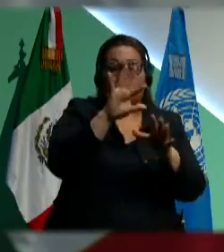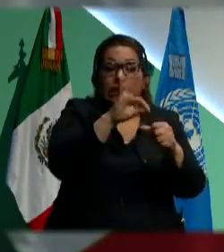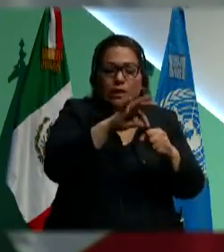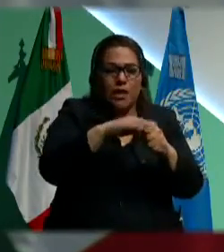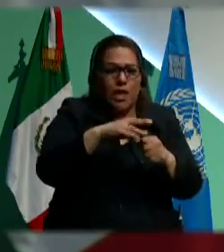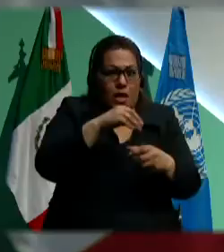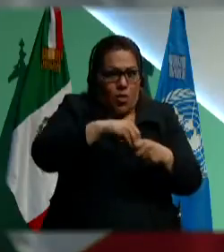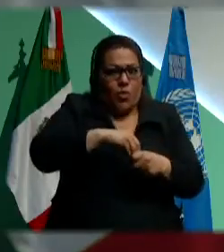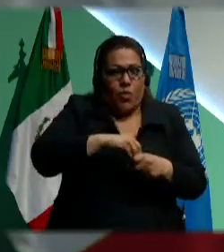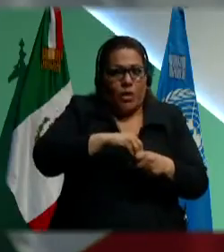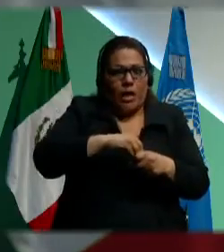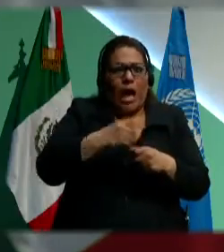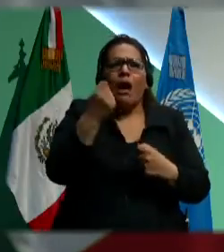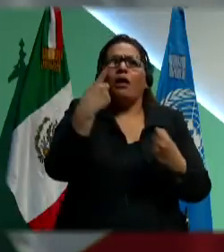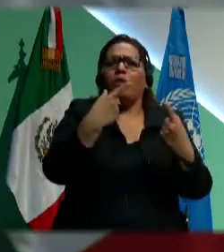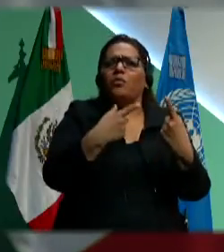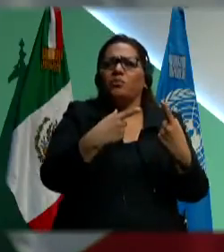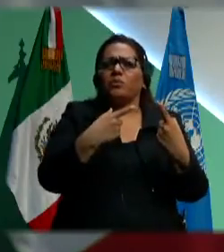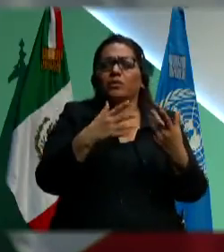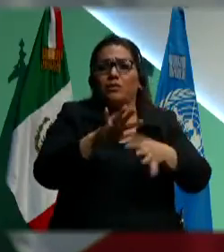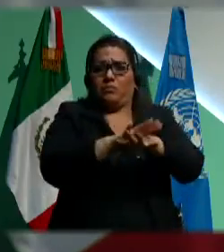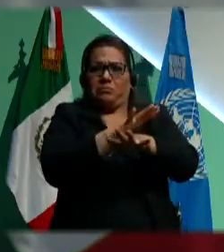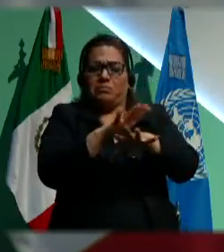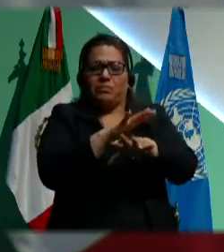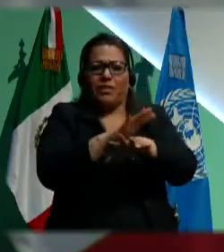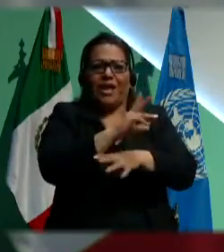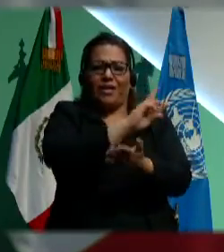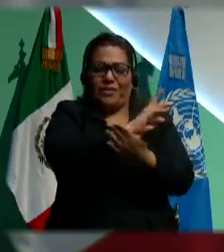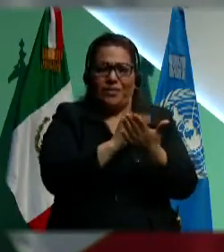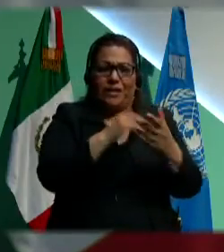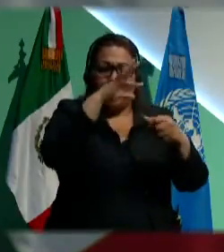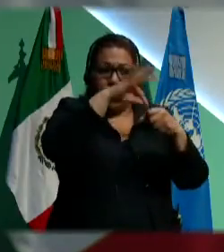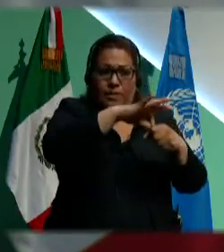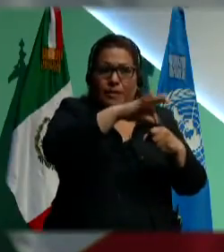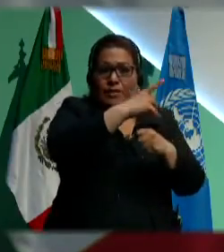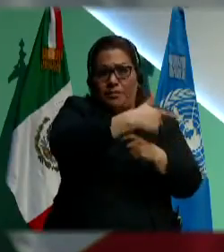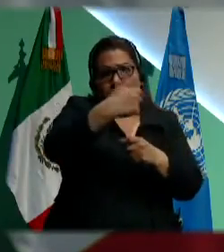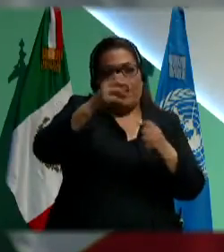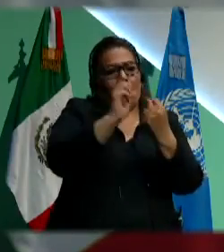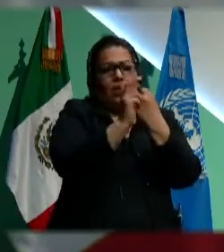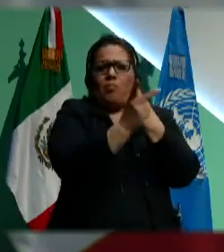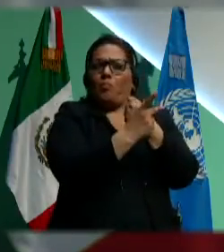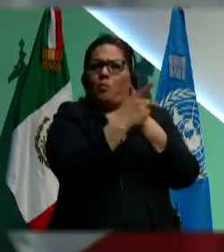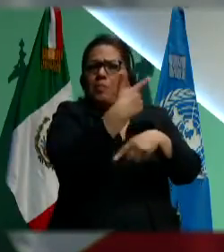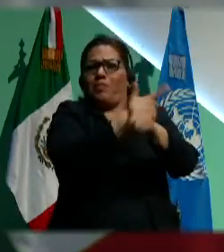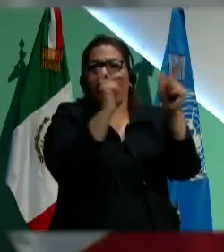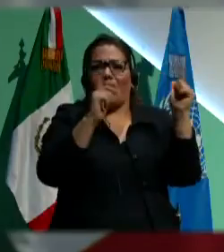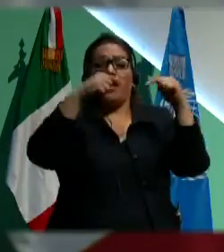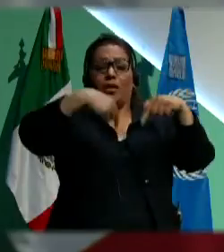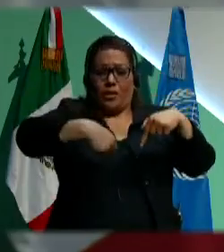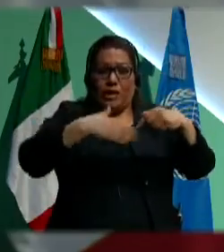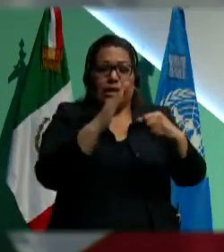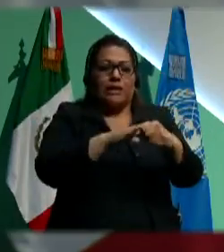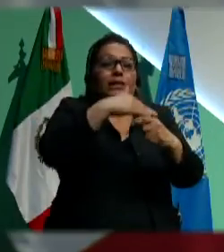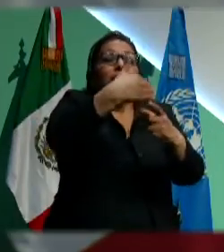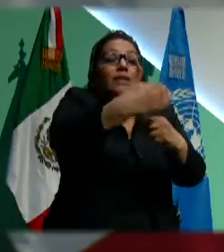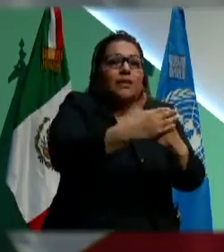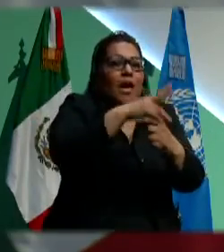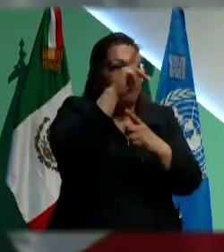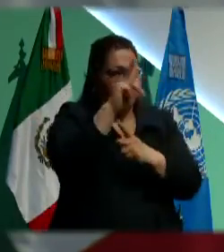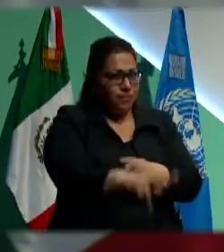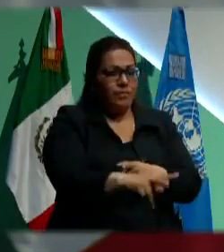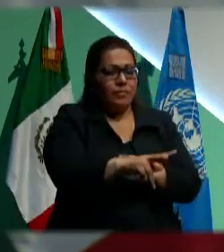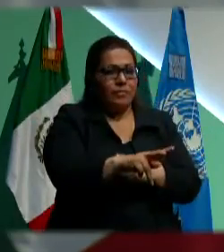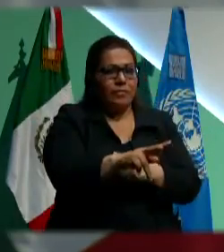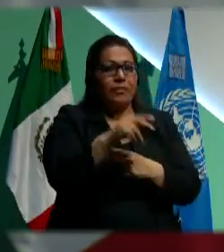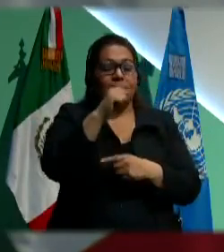the media. Welcome to post-truth on the post-human planet. The primary problem